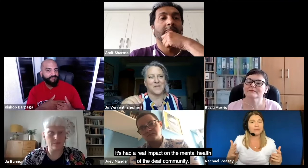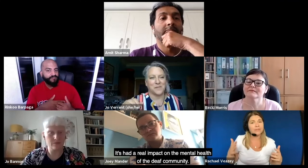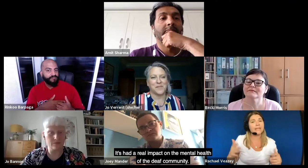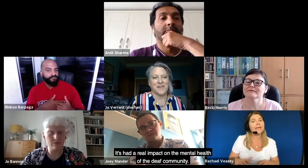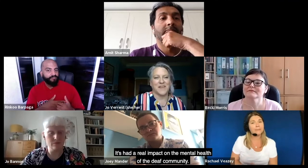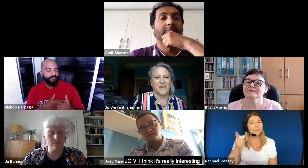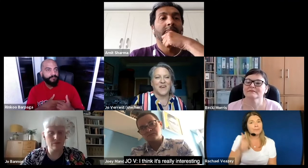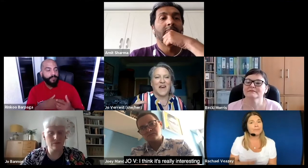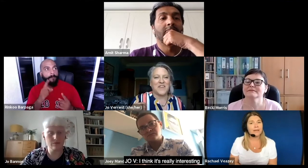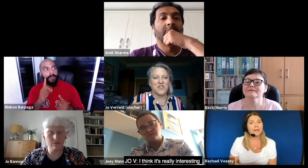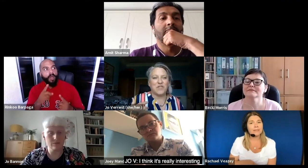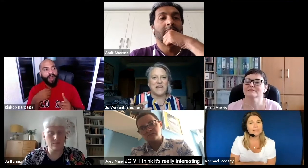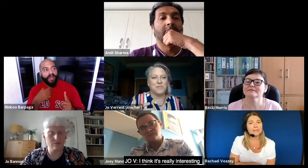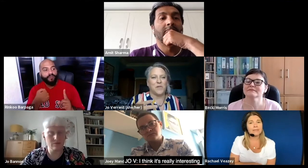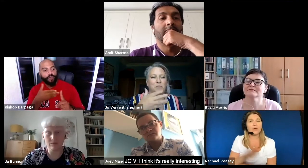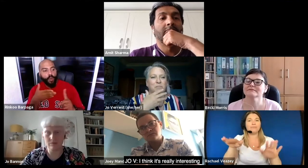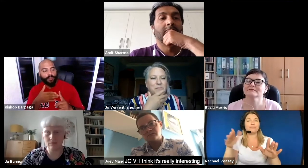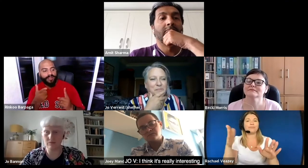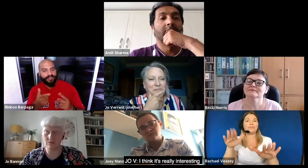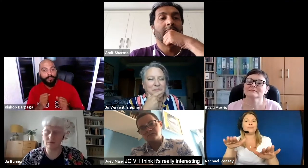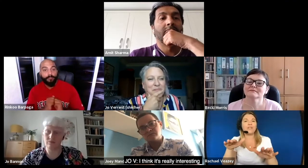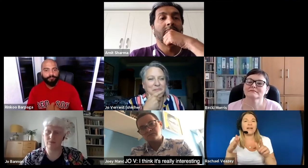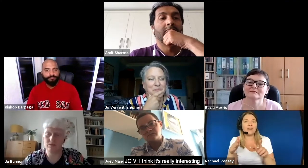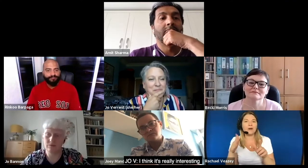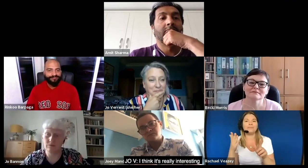deaf community. I think it's really...